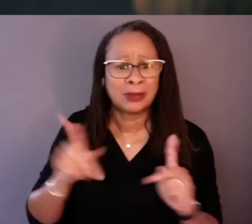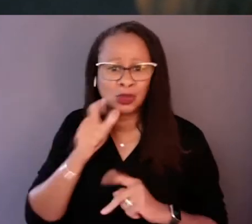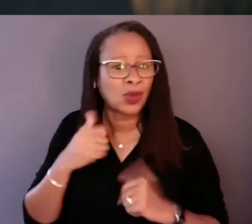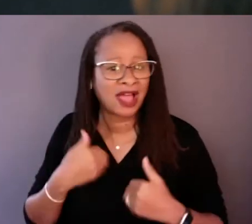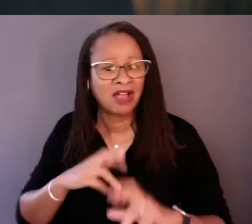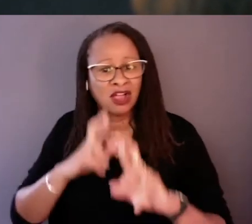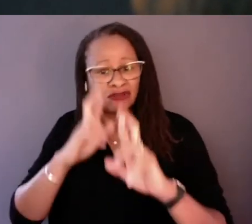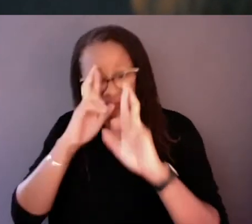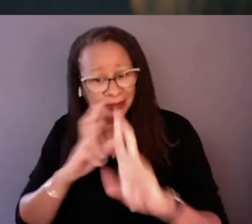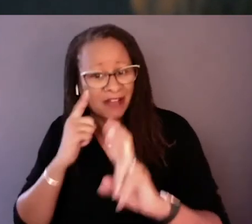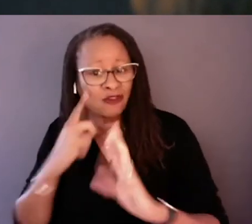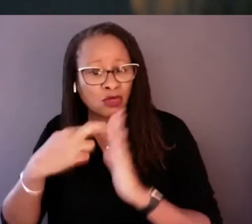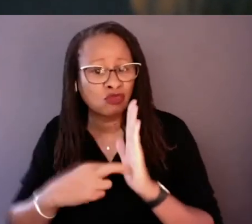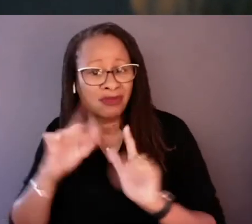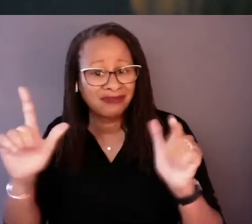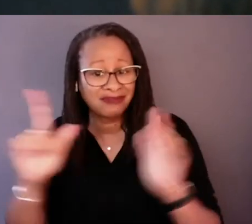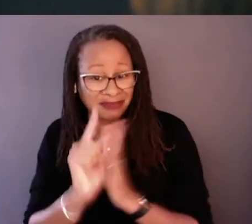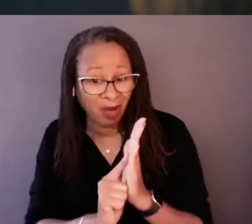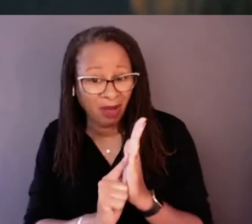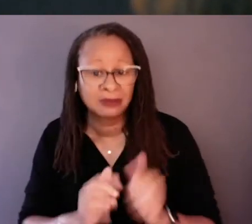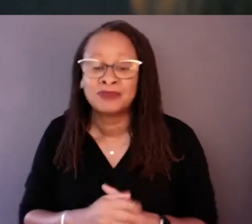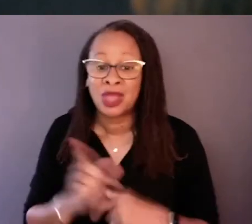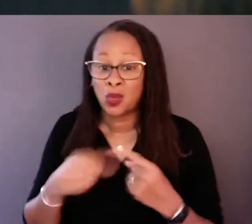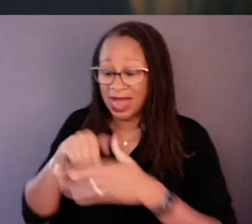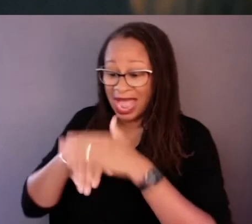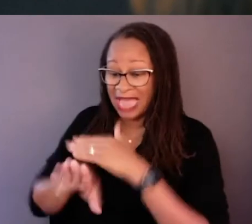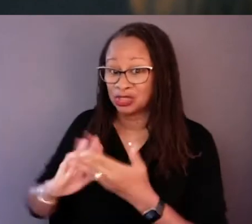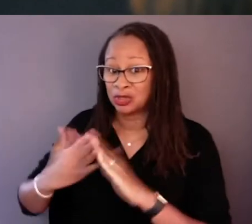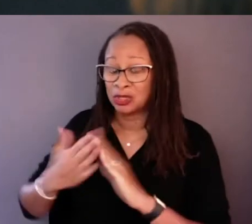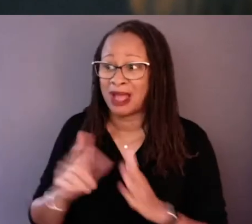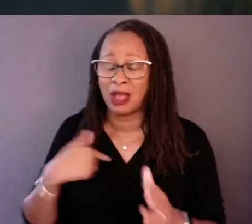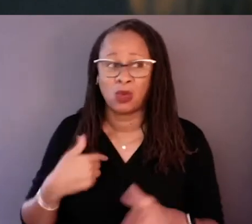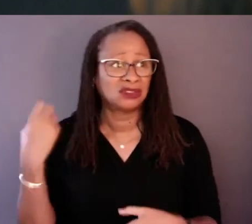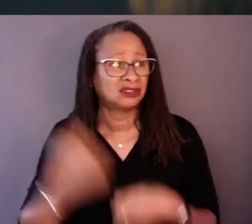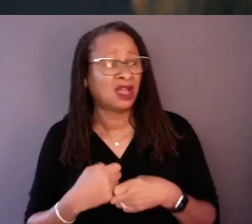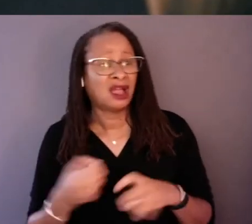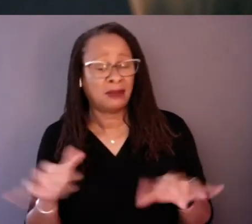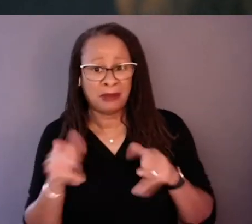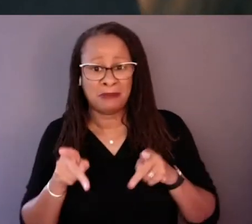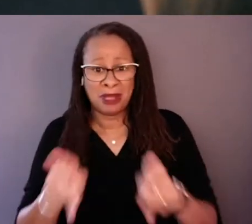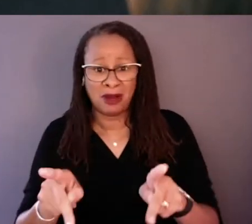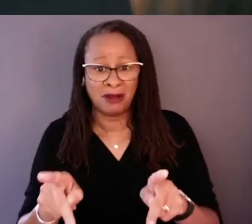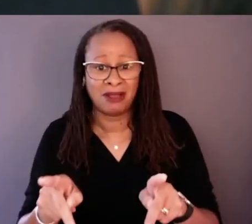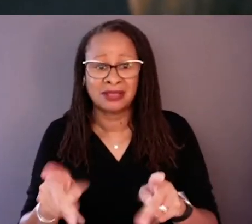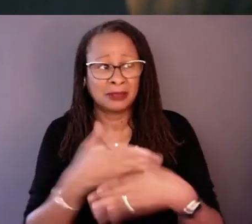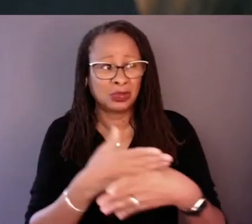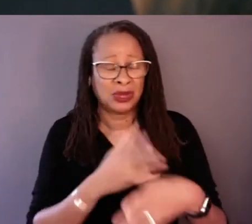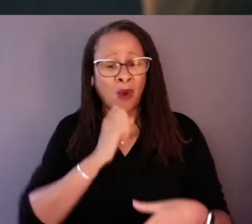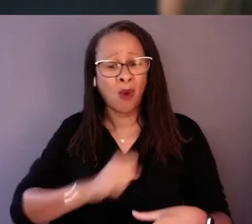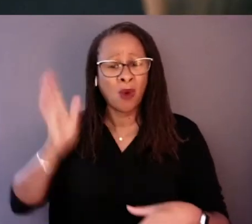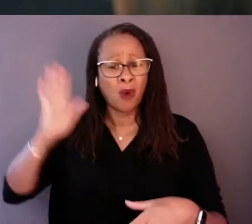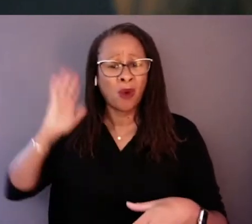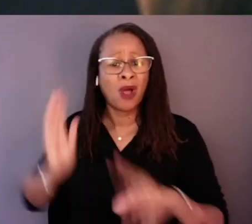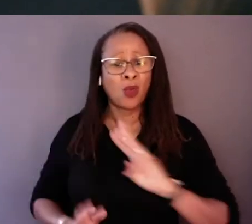But as soon as I entered into those communities, I was really struck by the parallels between America and these founding myths